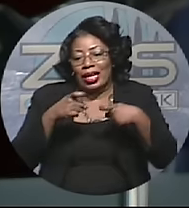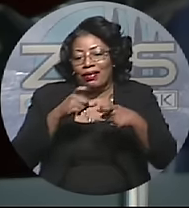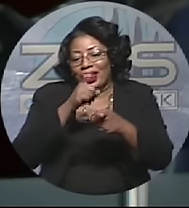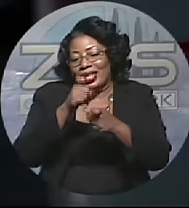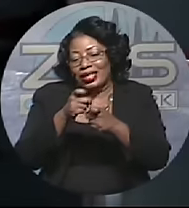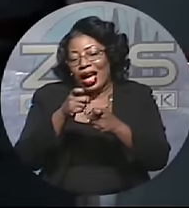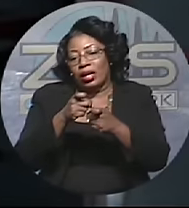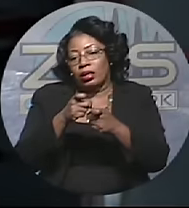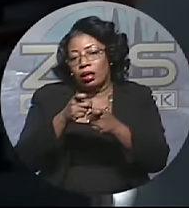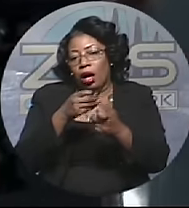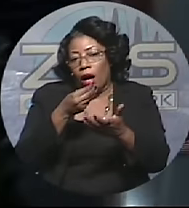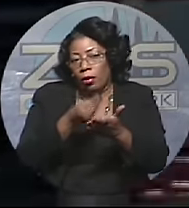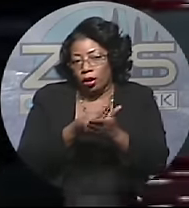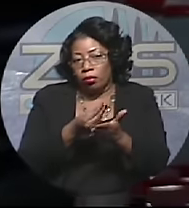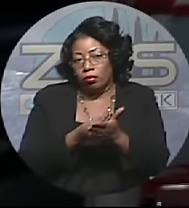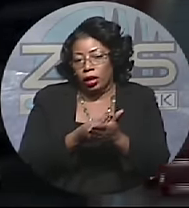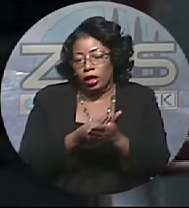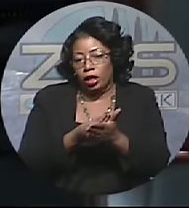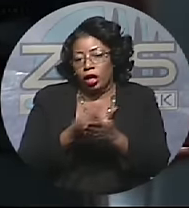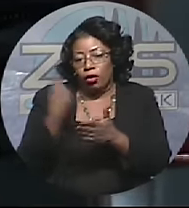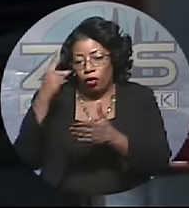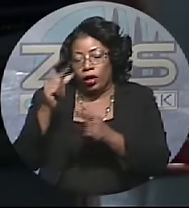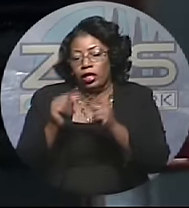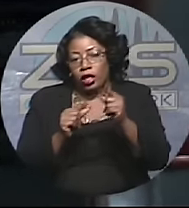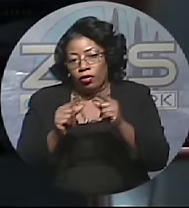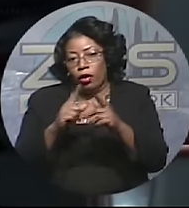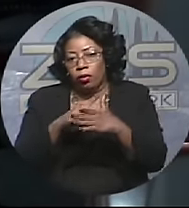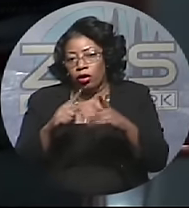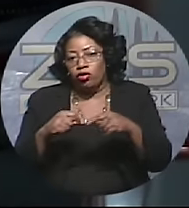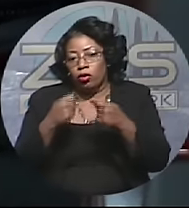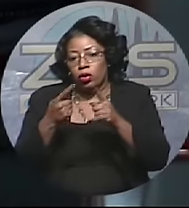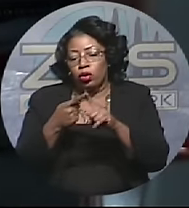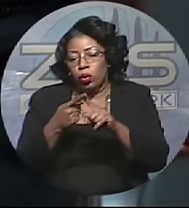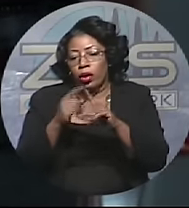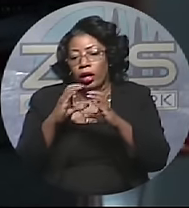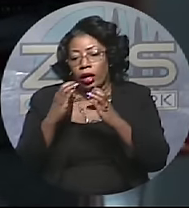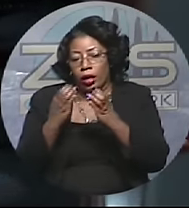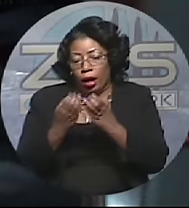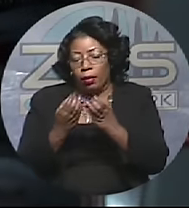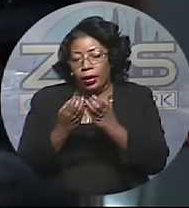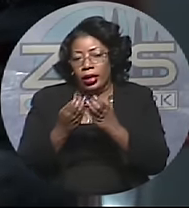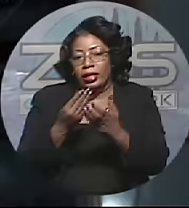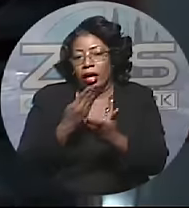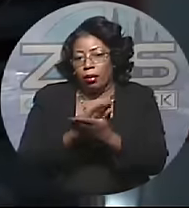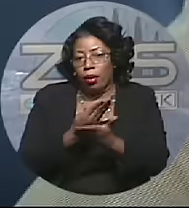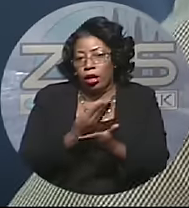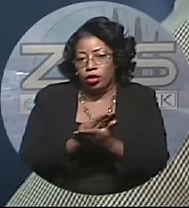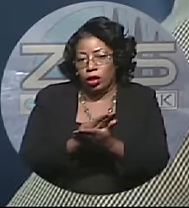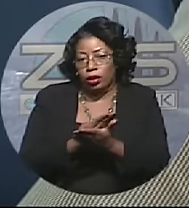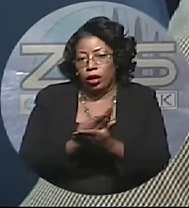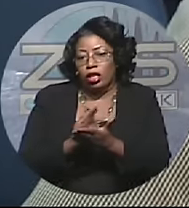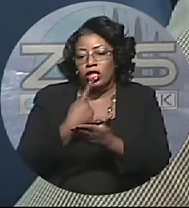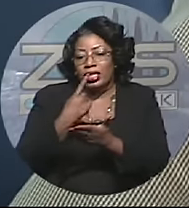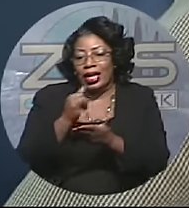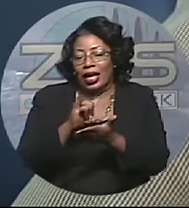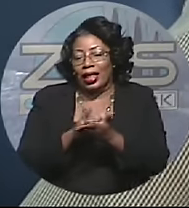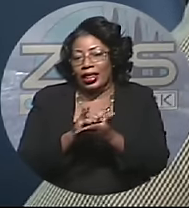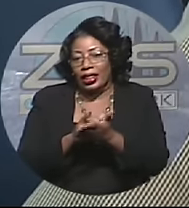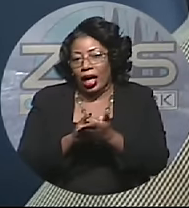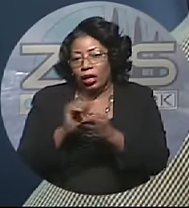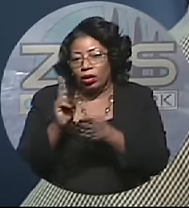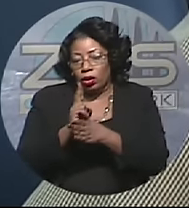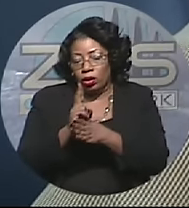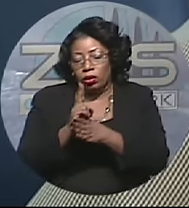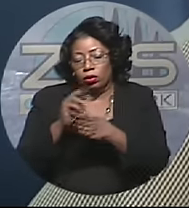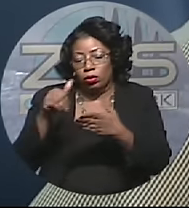or rental generation when asked by reporters, but attributed it to the company's maintenance budget. She did indicate, though, that utilizing